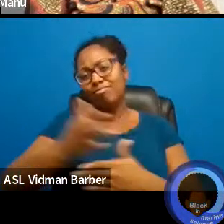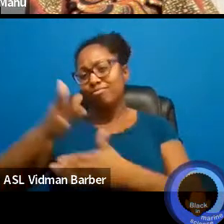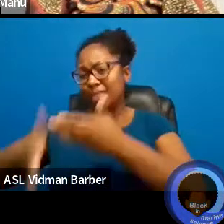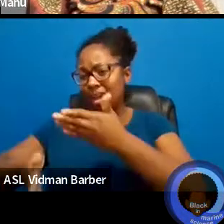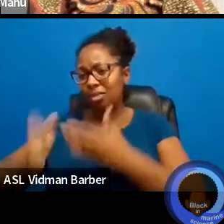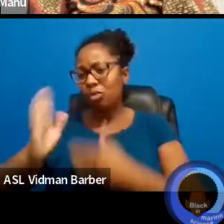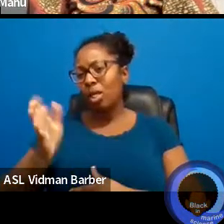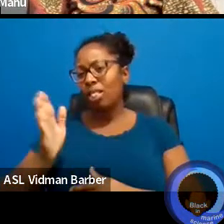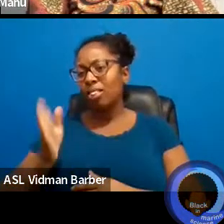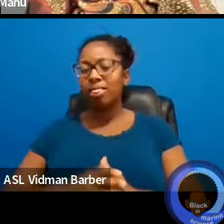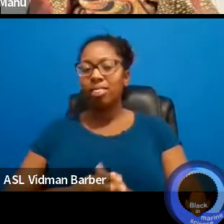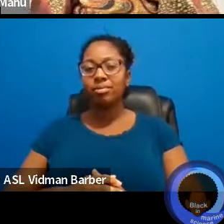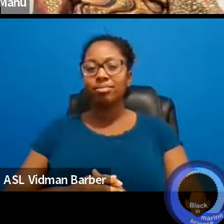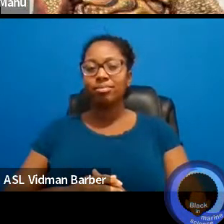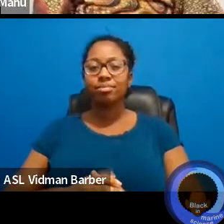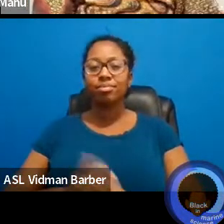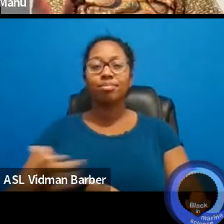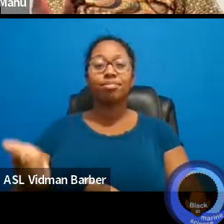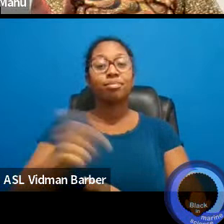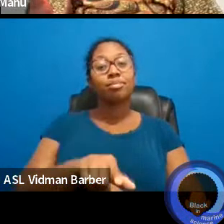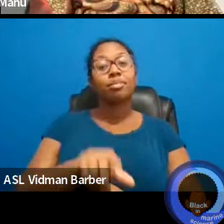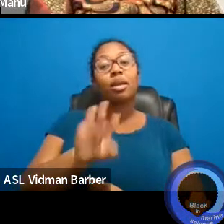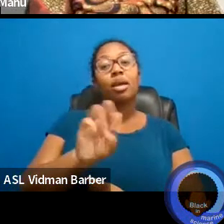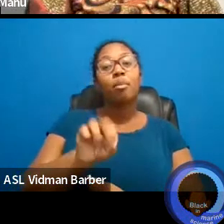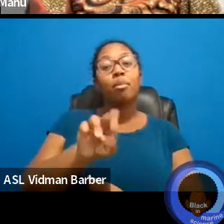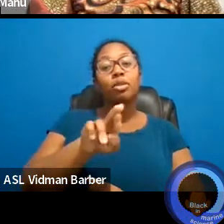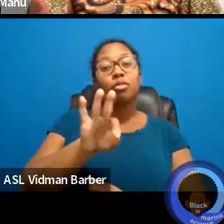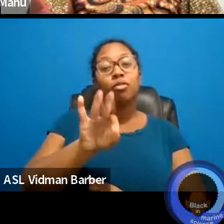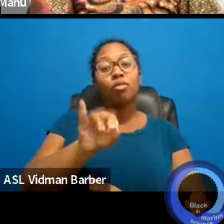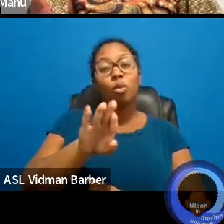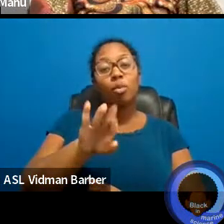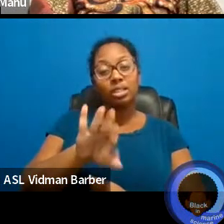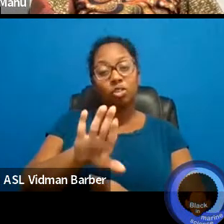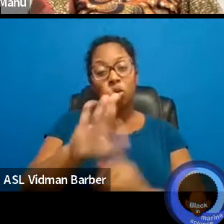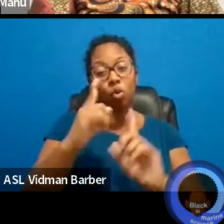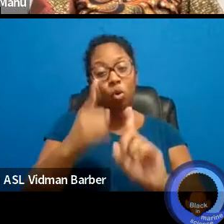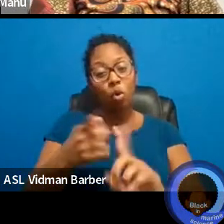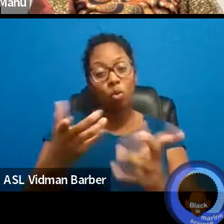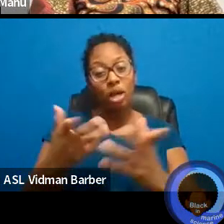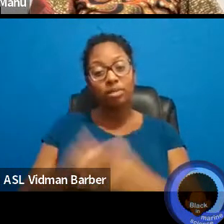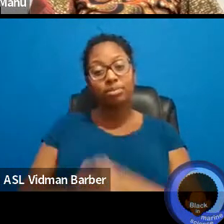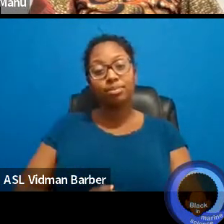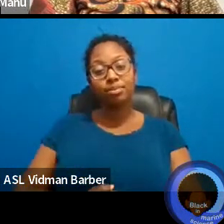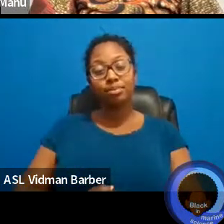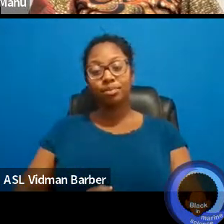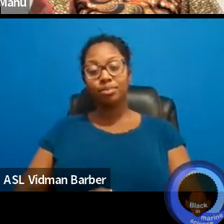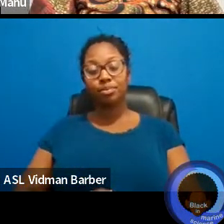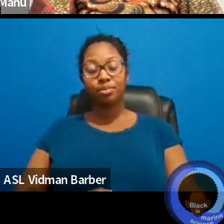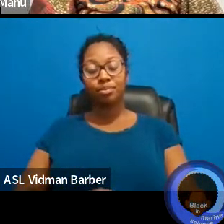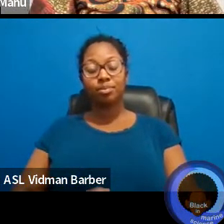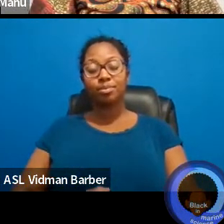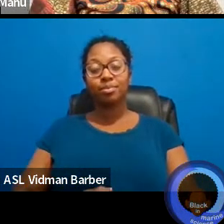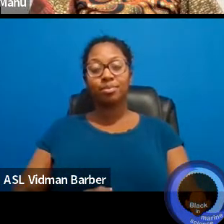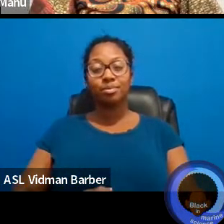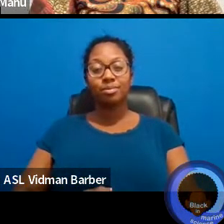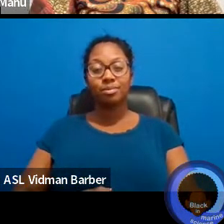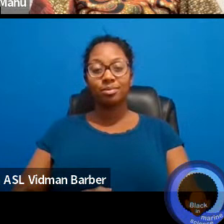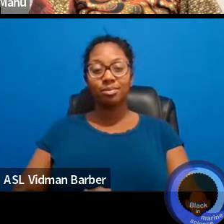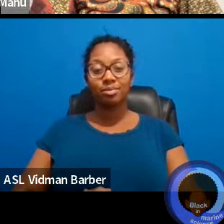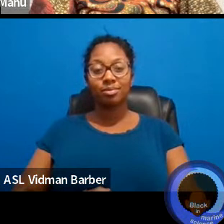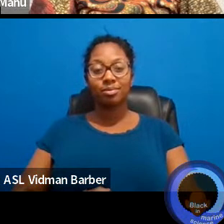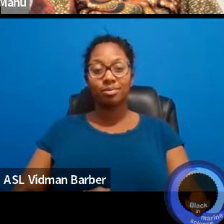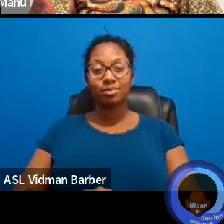those. Mr. Forbi, what is your goal to accomplish or